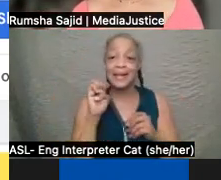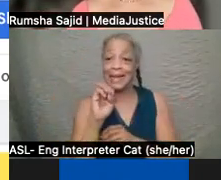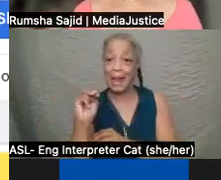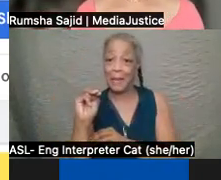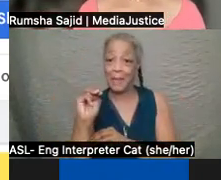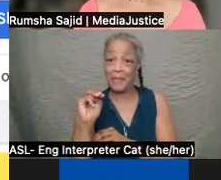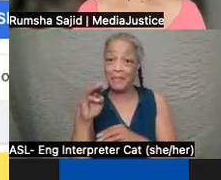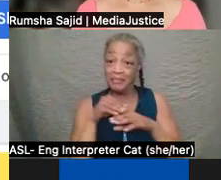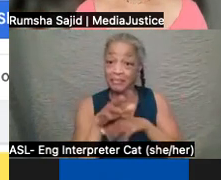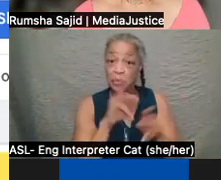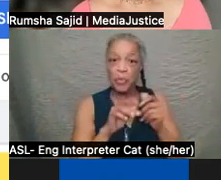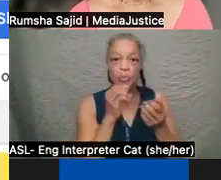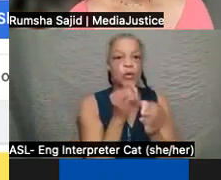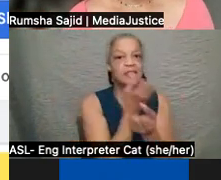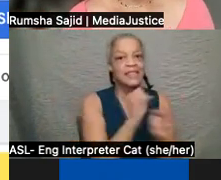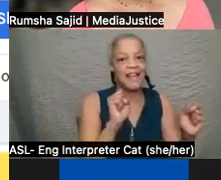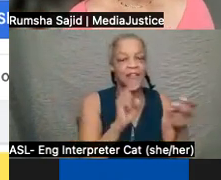safer, that it's more humane,